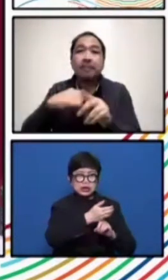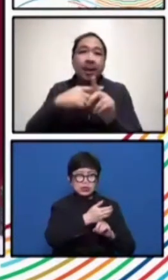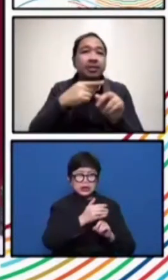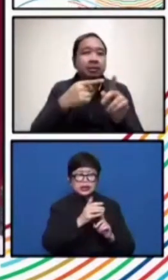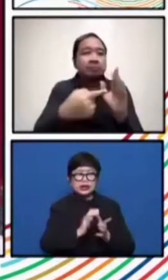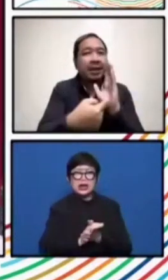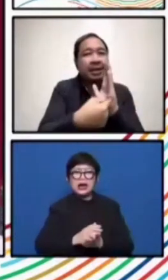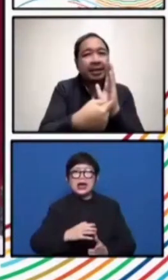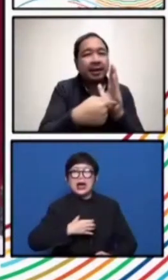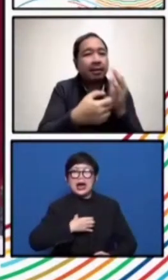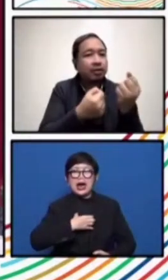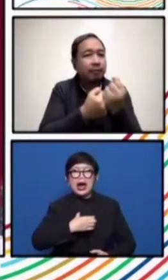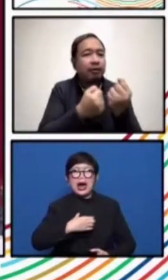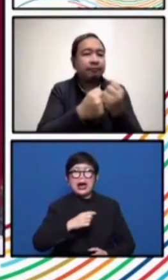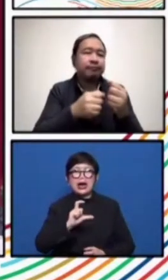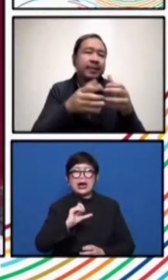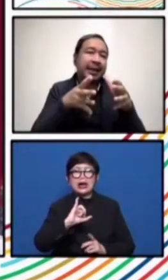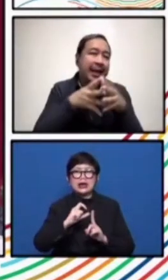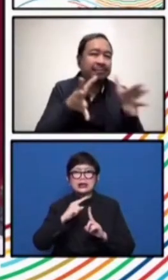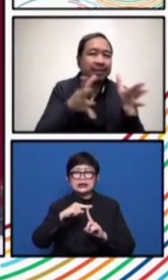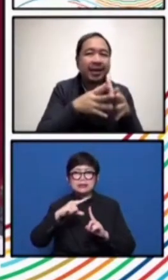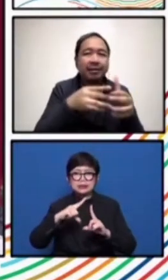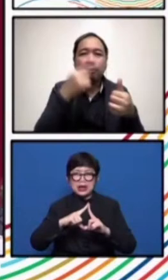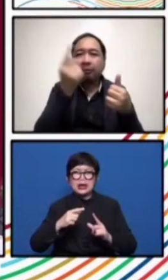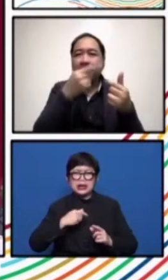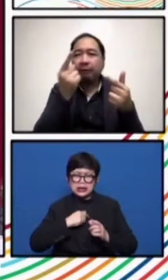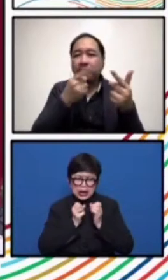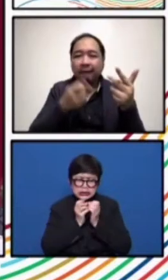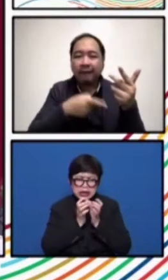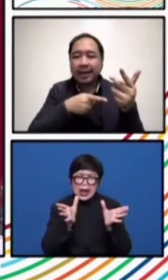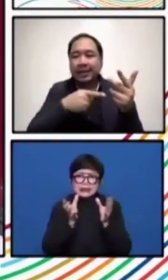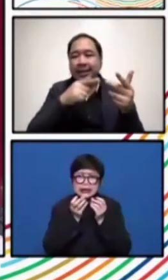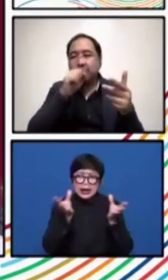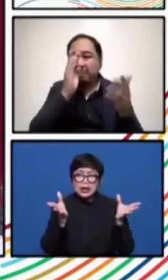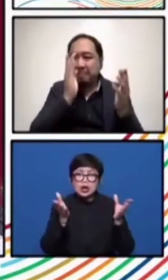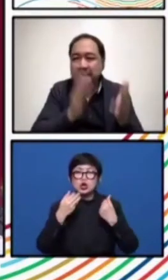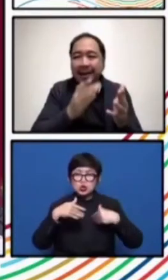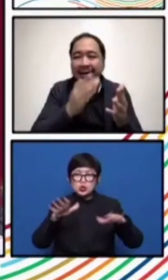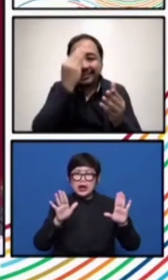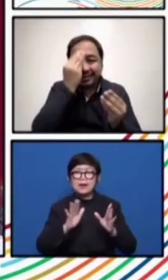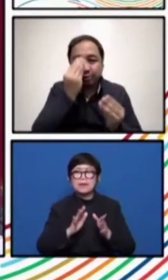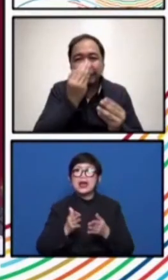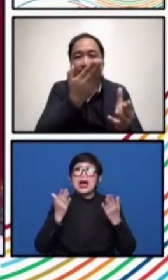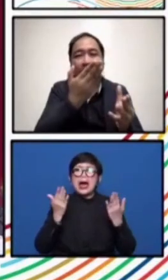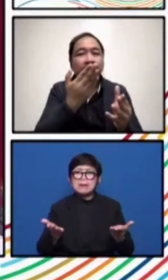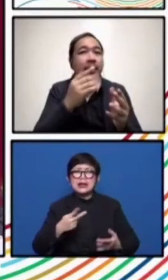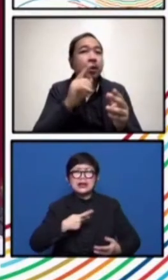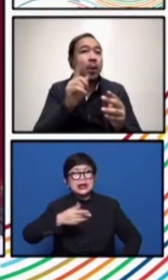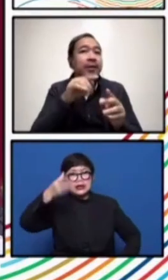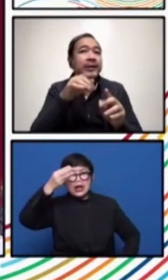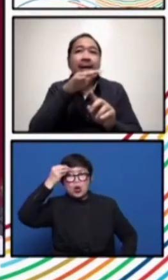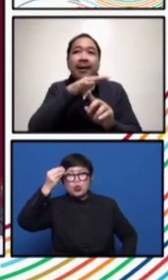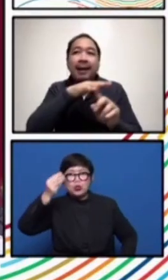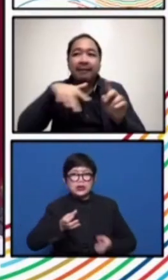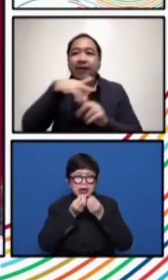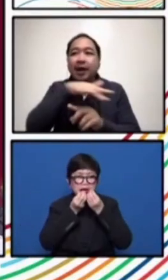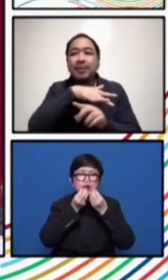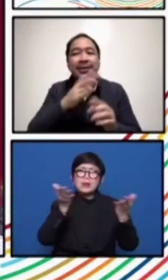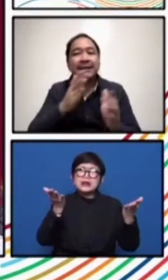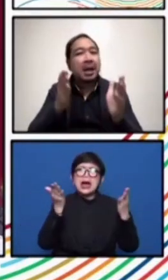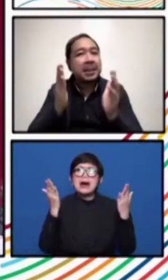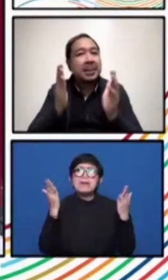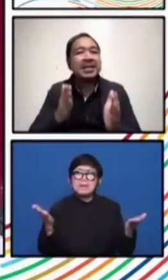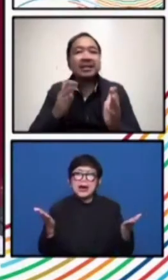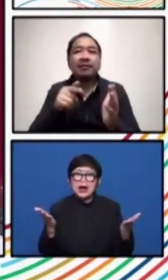explain everything that need they need to know and what the Amendments needed in the Copyright Act in